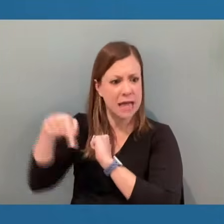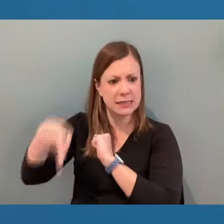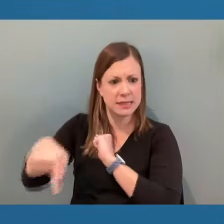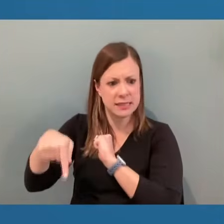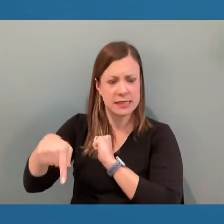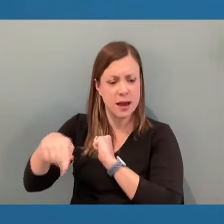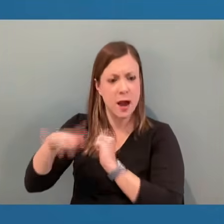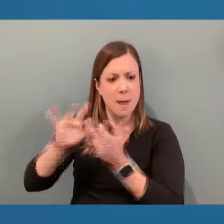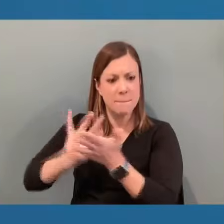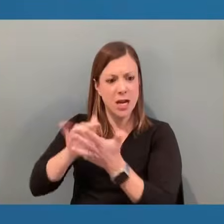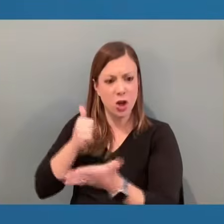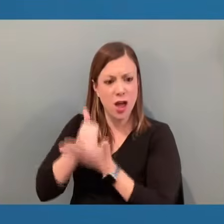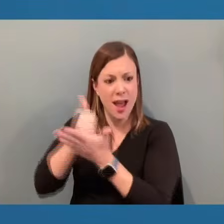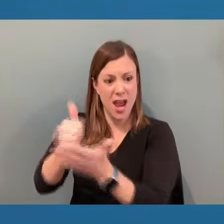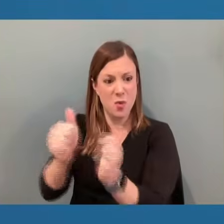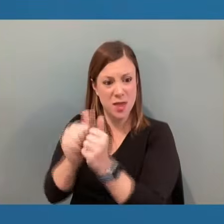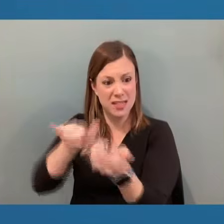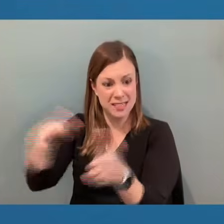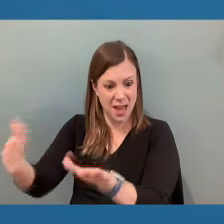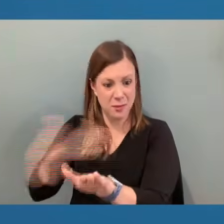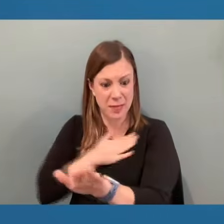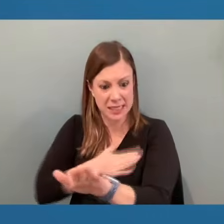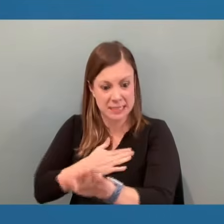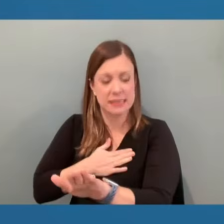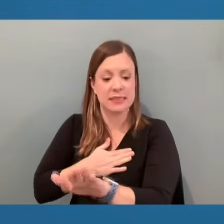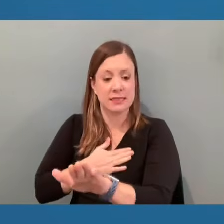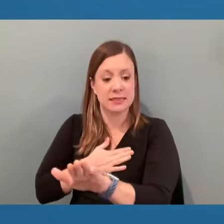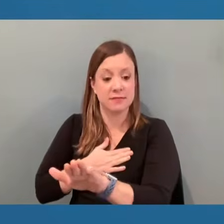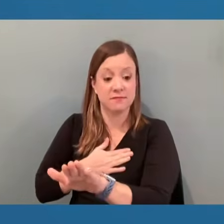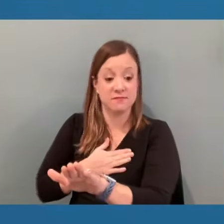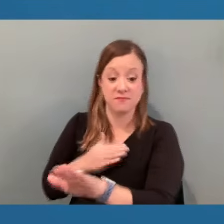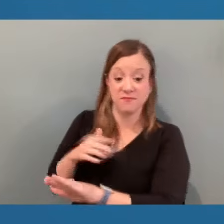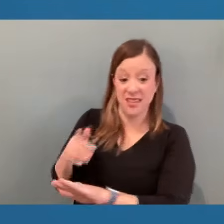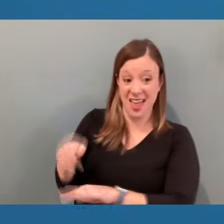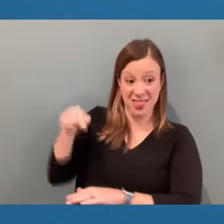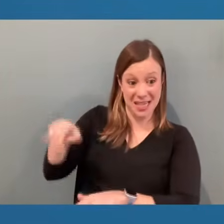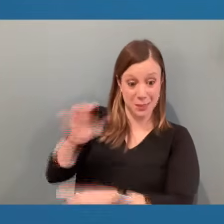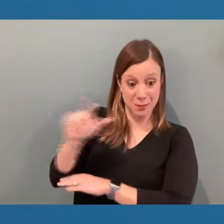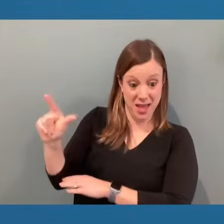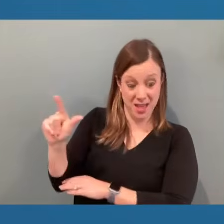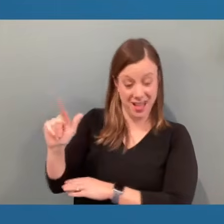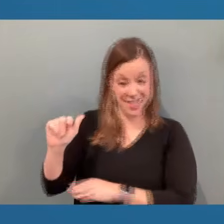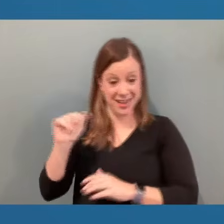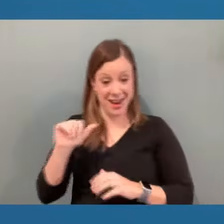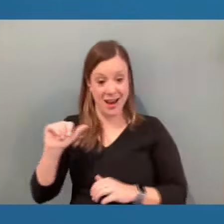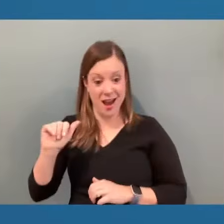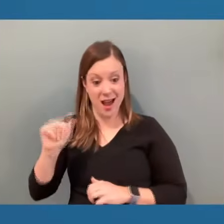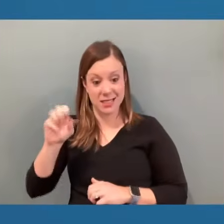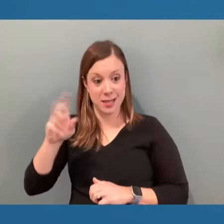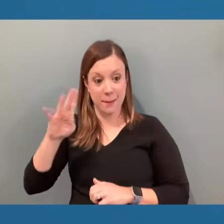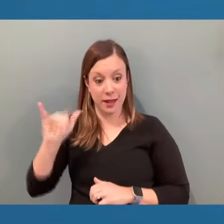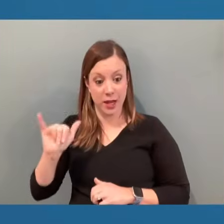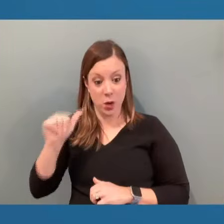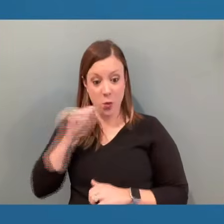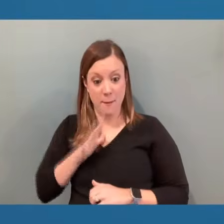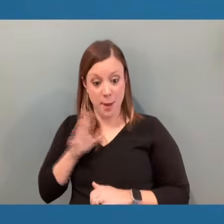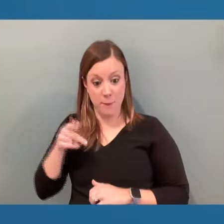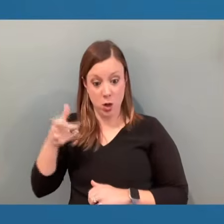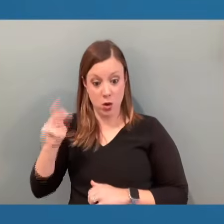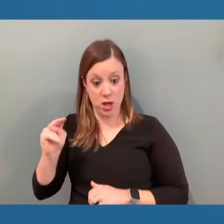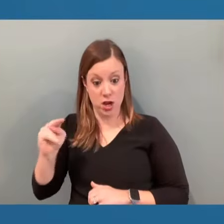bill, as Assemblywoman Paulin reminded me just shortly before this press conference, in its current form, more or less,